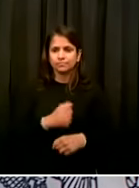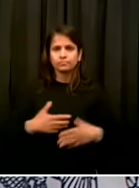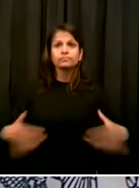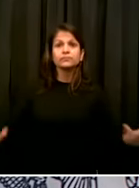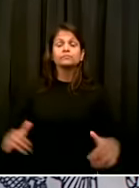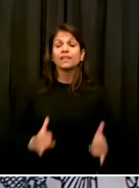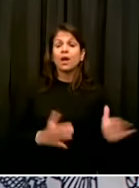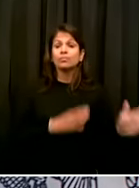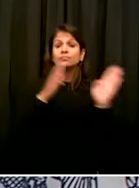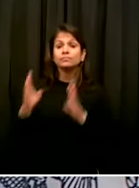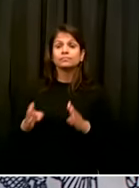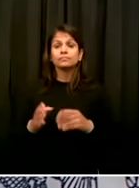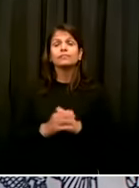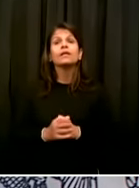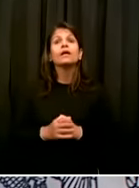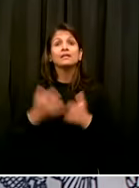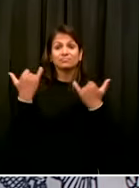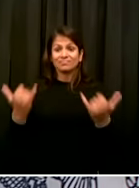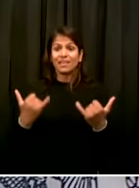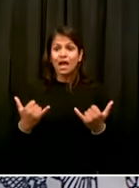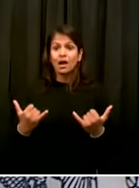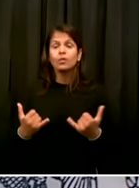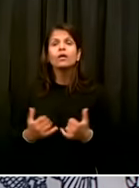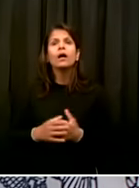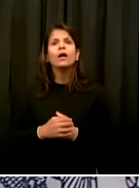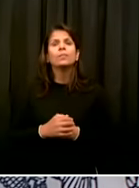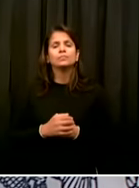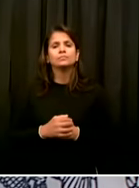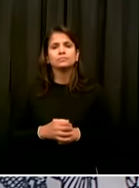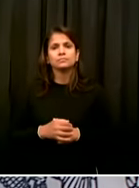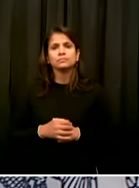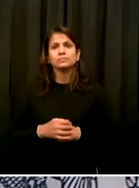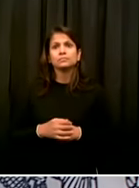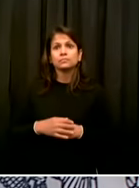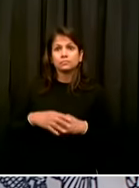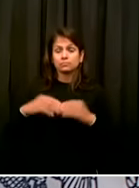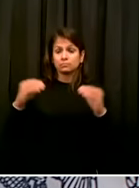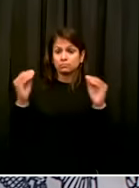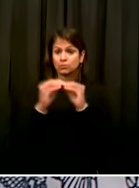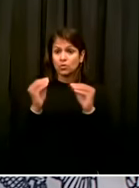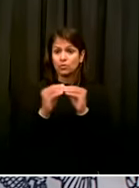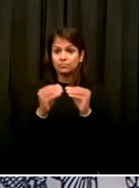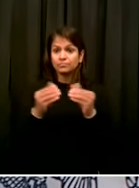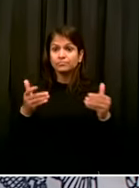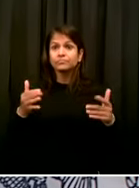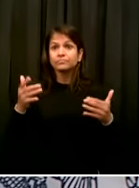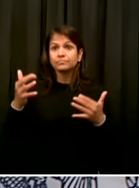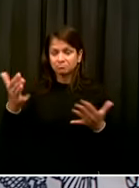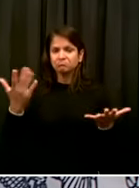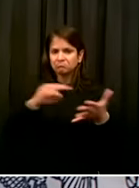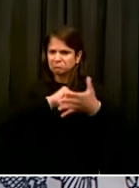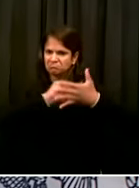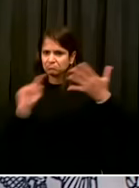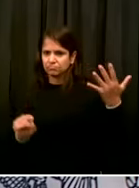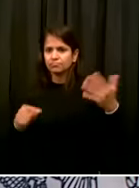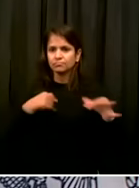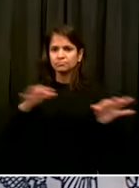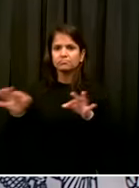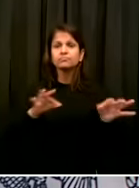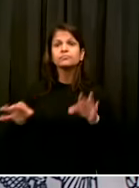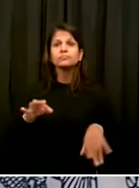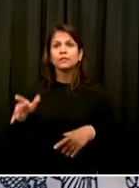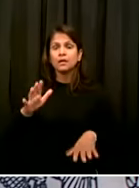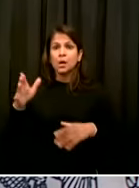this very clear to folks. And again, this is going to be part of a series of stepped up actions to make clear just how serious this quarantine